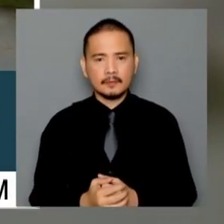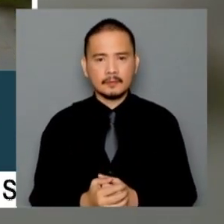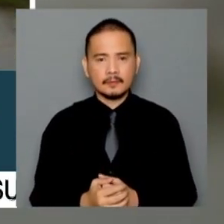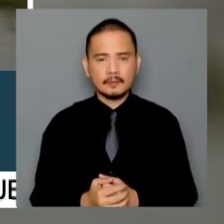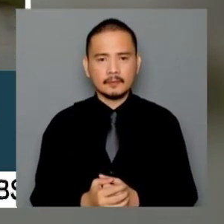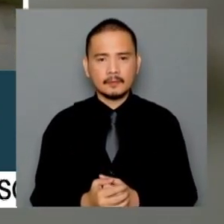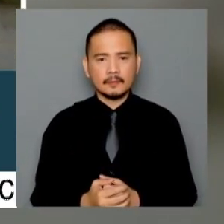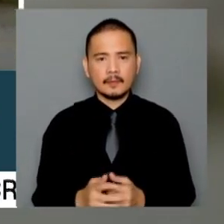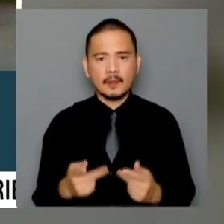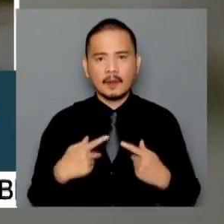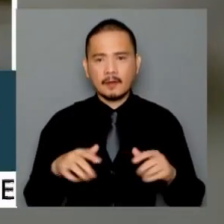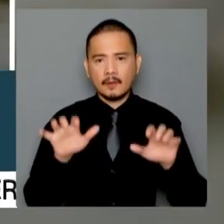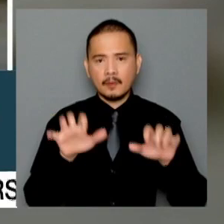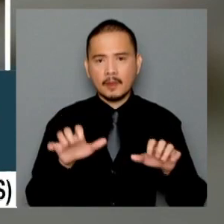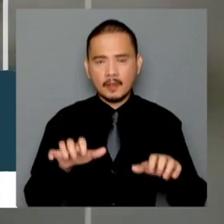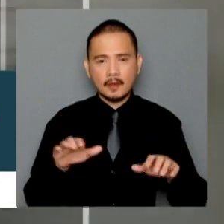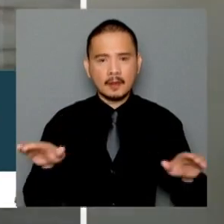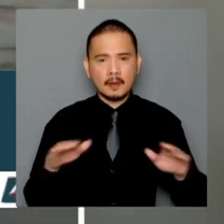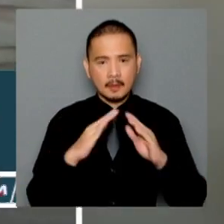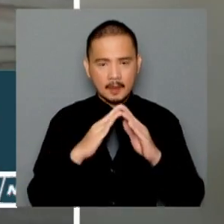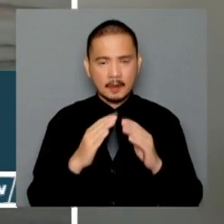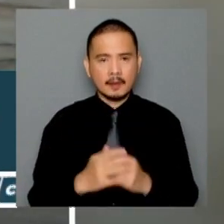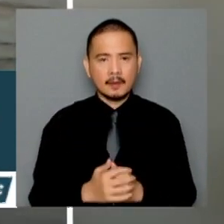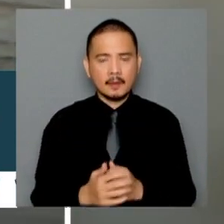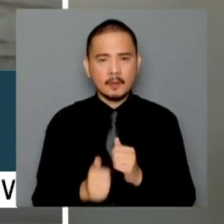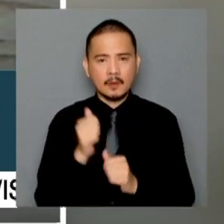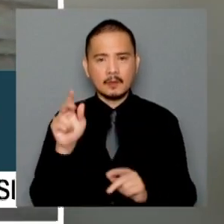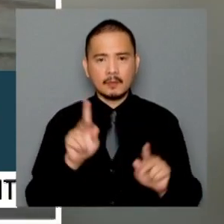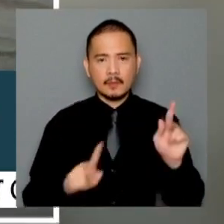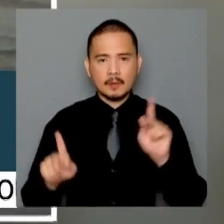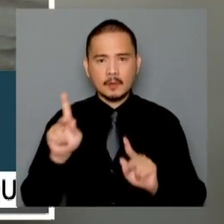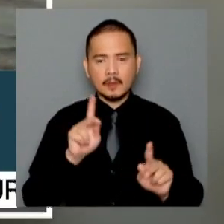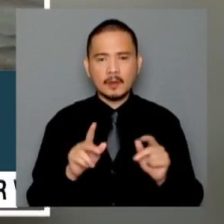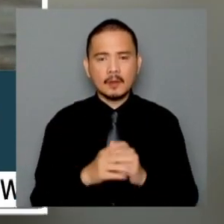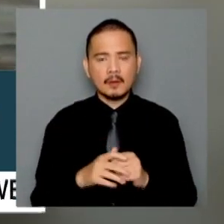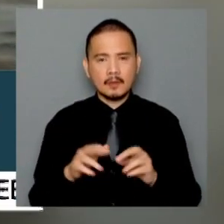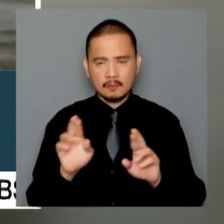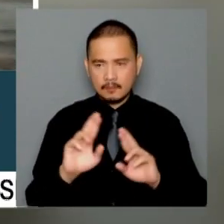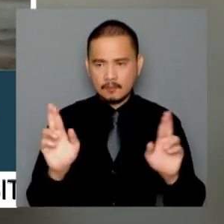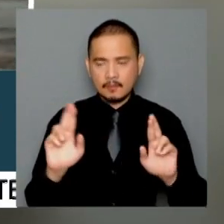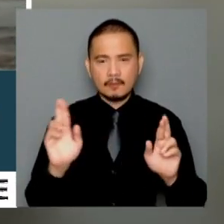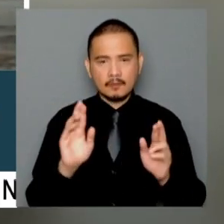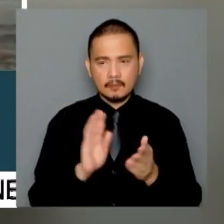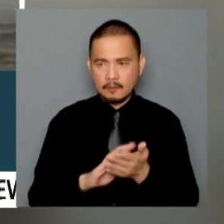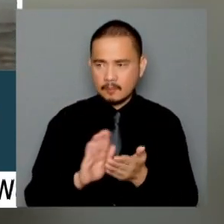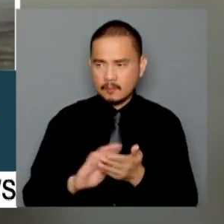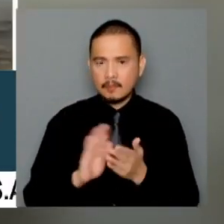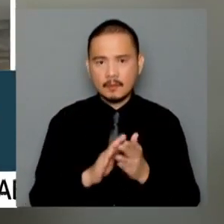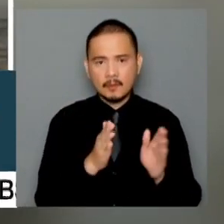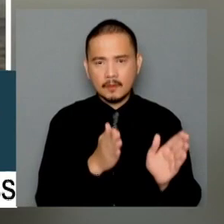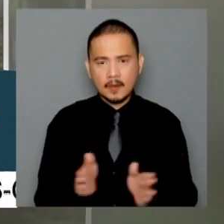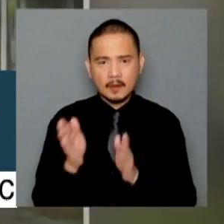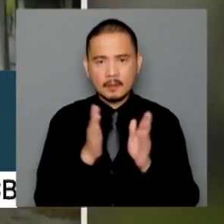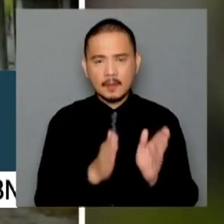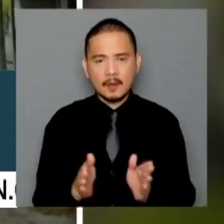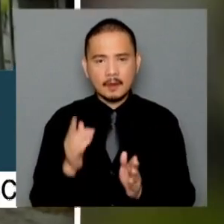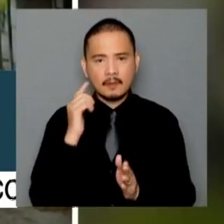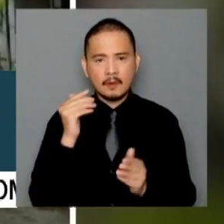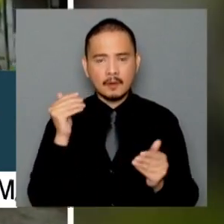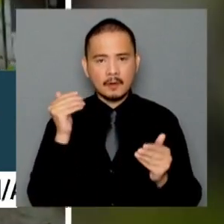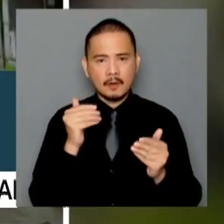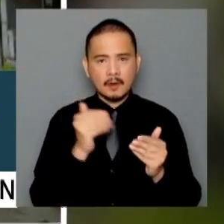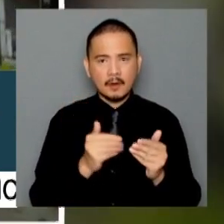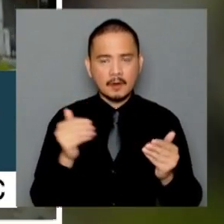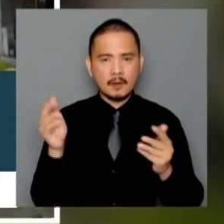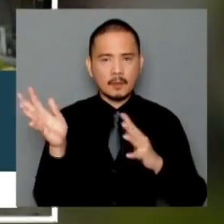rain showers in Albay. Most residents have spent this morning preparing in anticipation of the coming typhoon, which